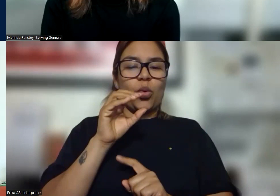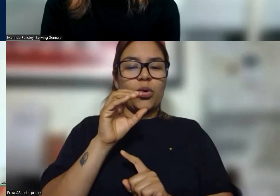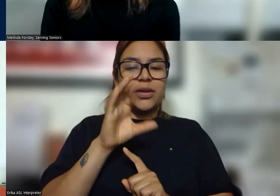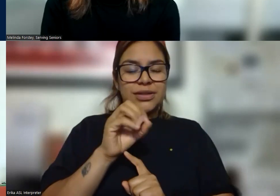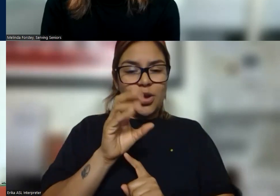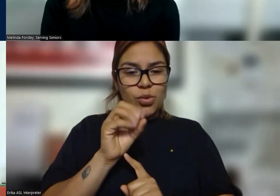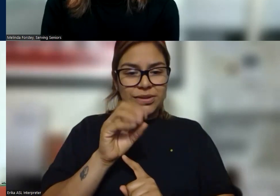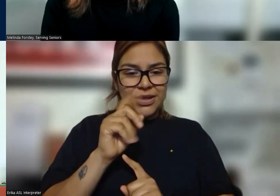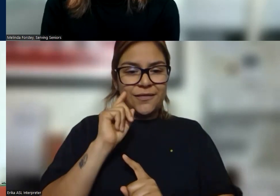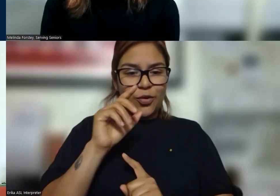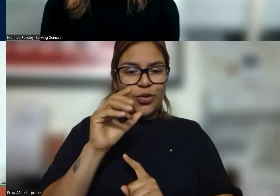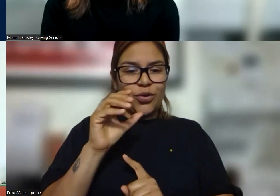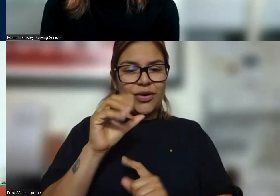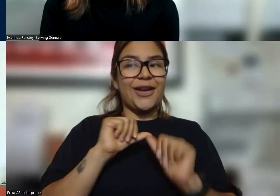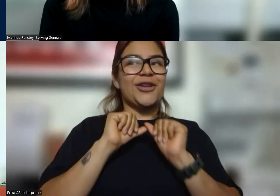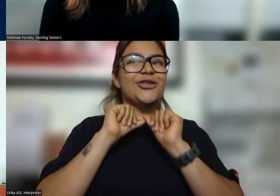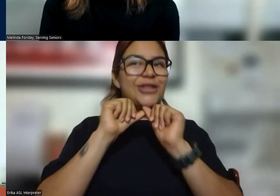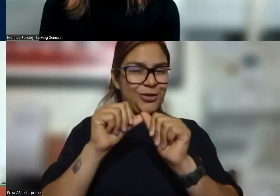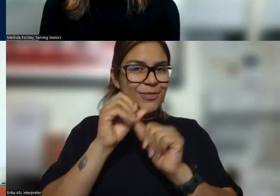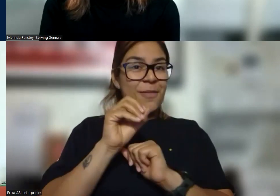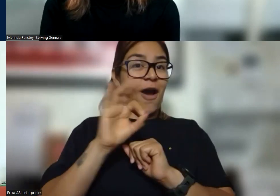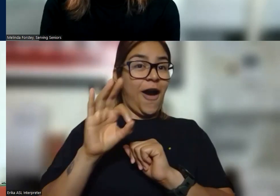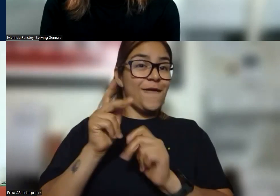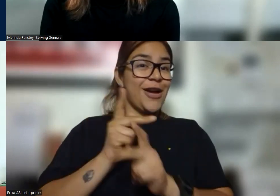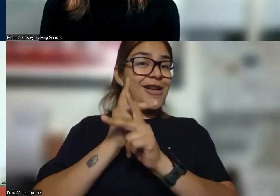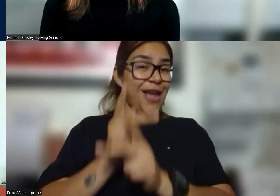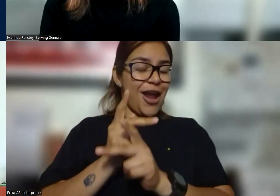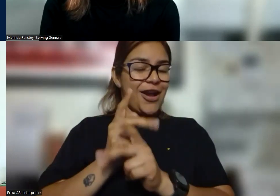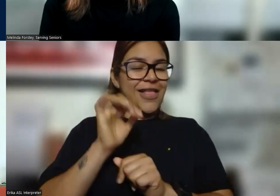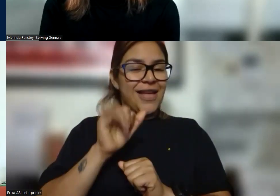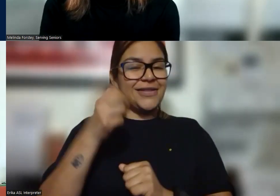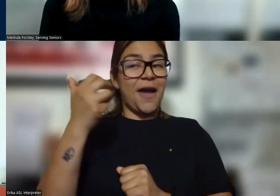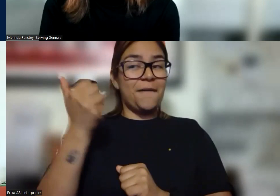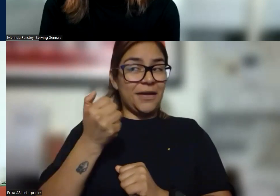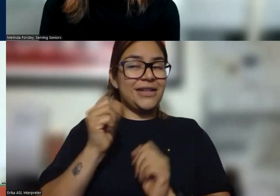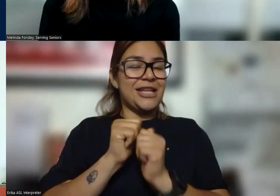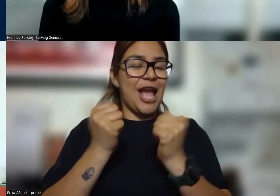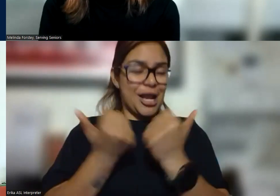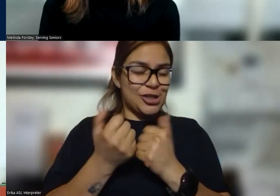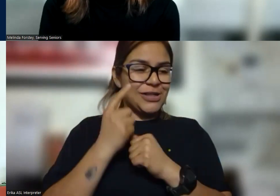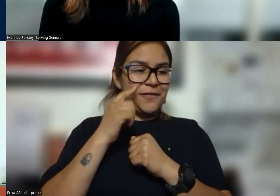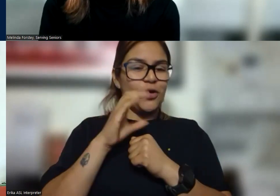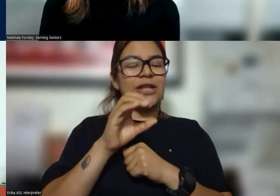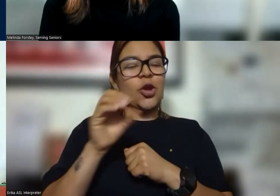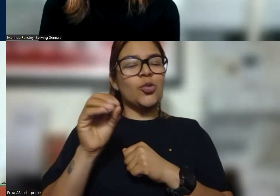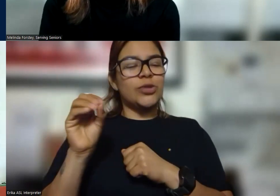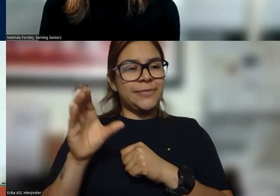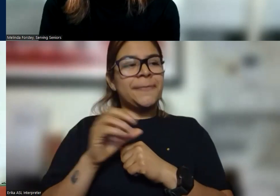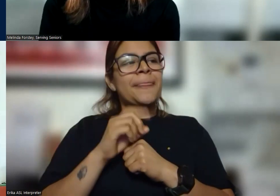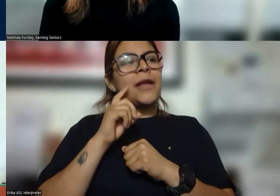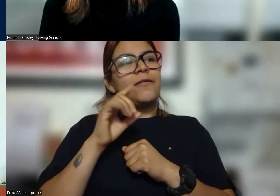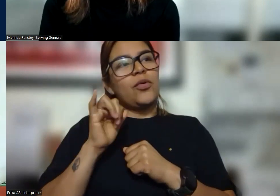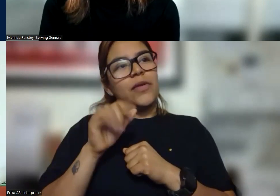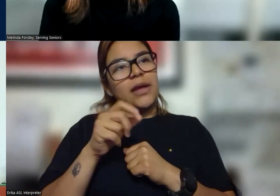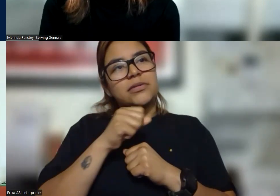continuum of care. And it is both a funding agency and an advisory agency for